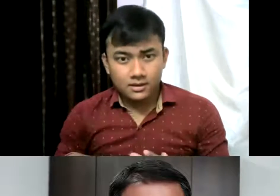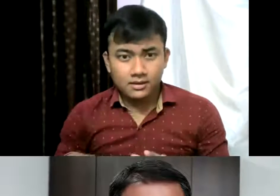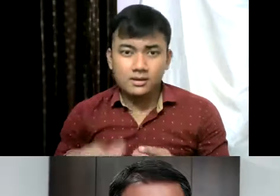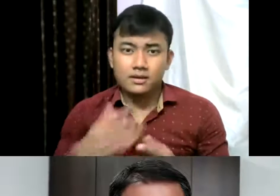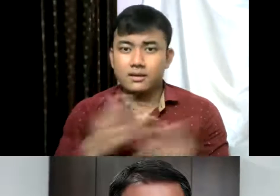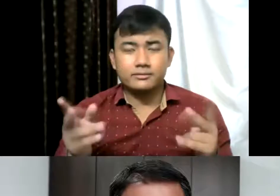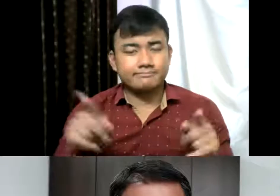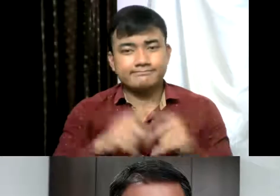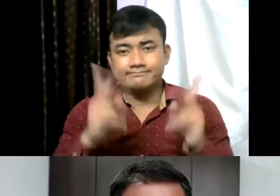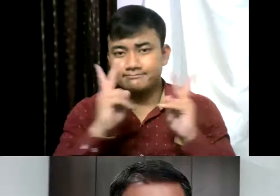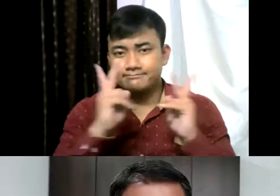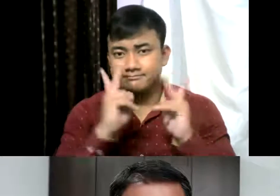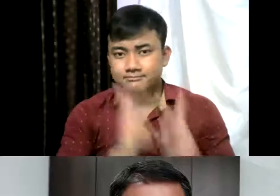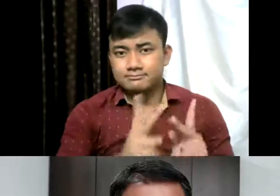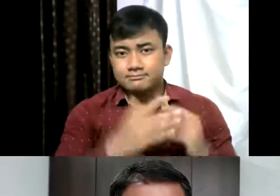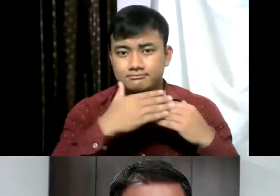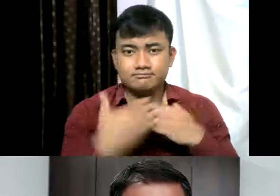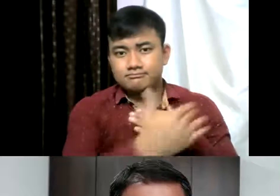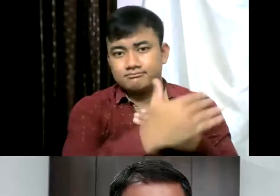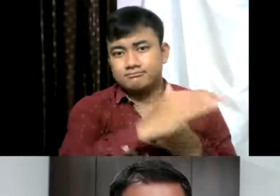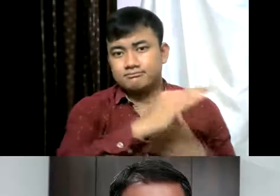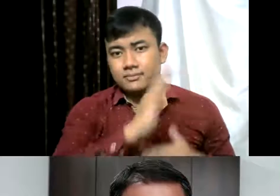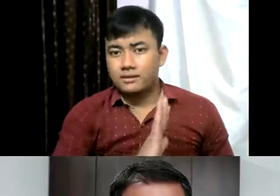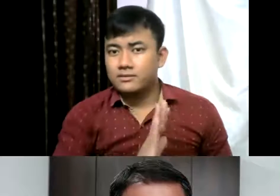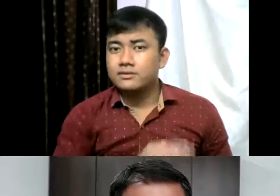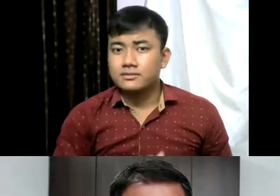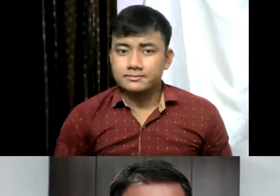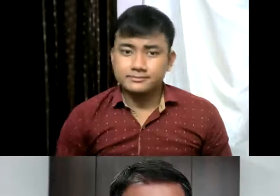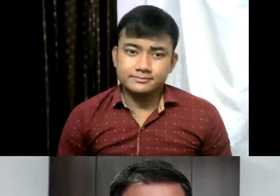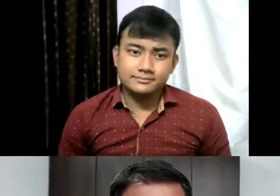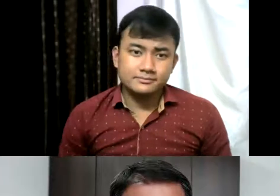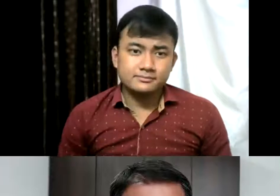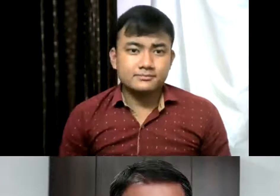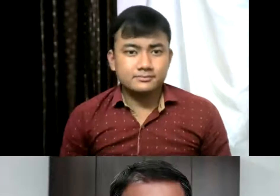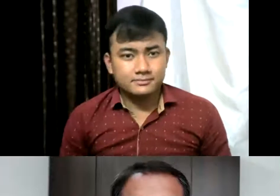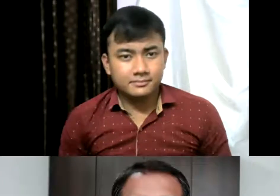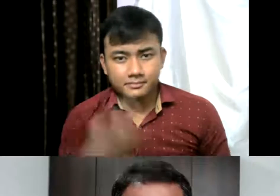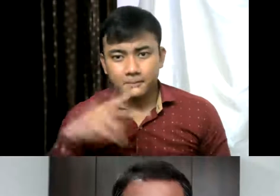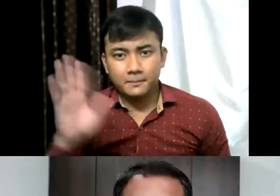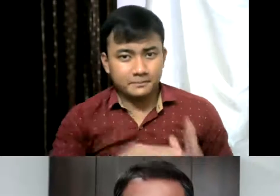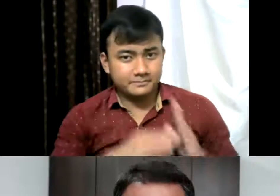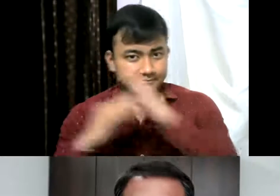staying there, what Anika Javere talks about in Practicing Caste, whose touch.